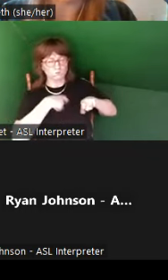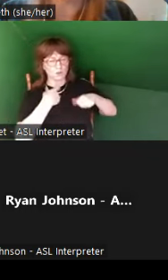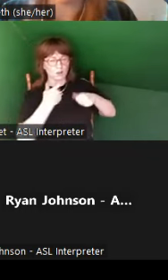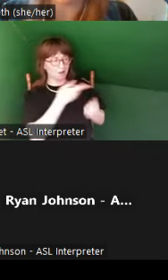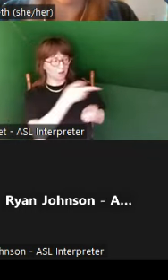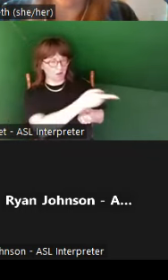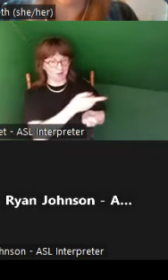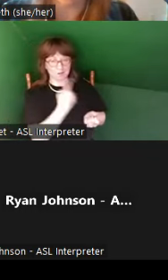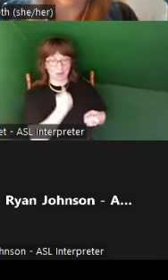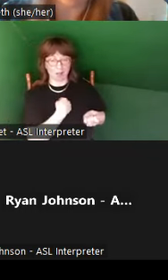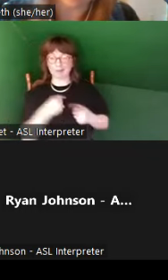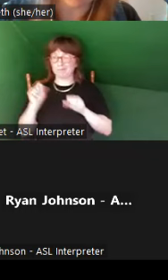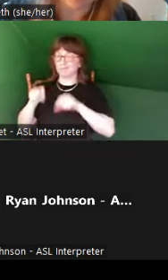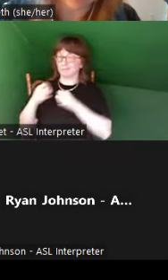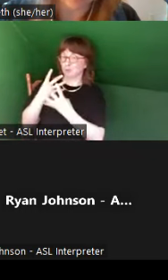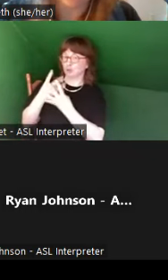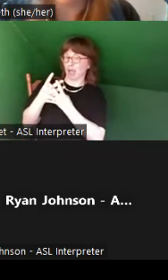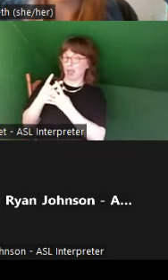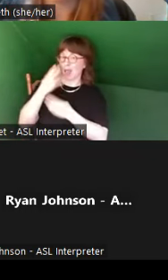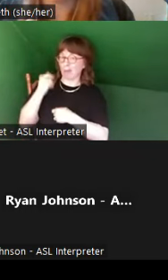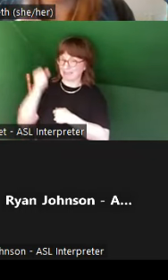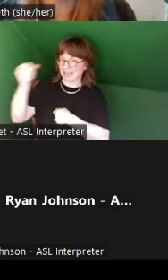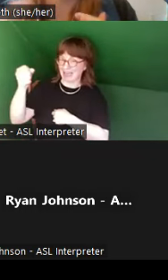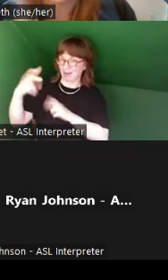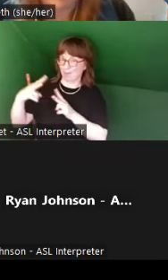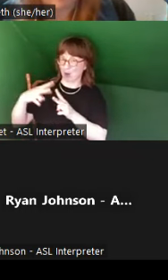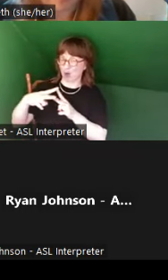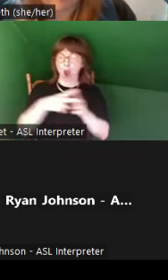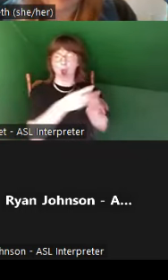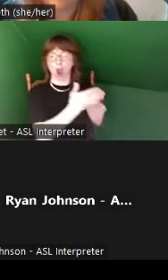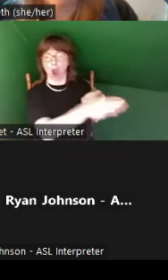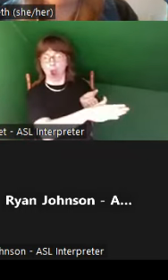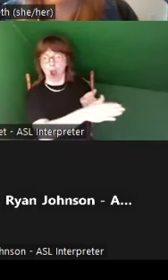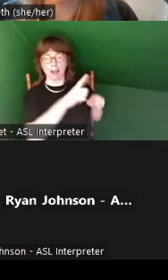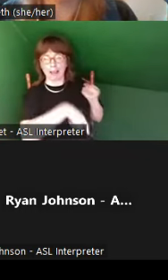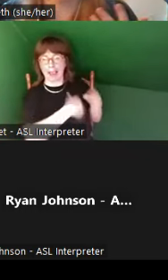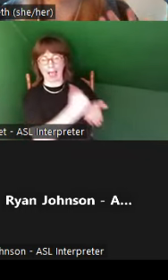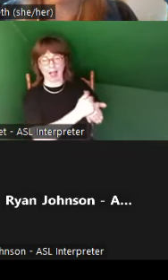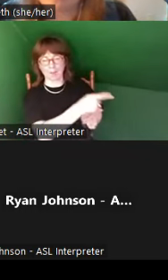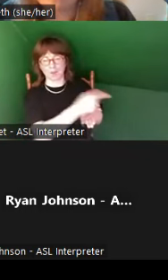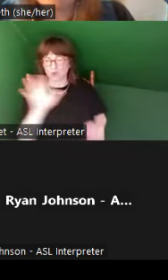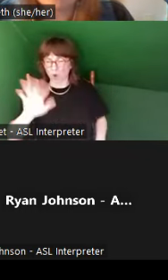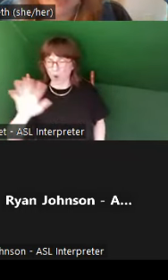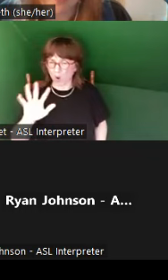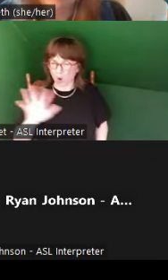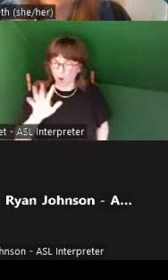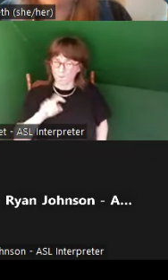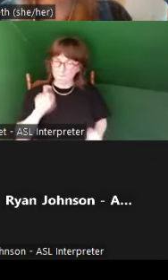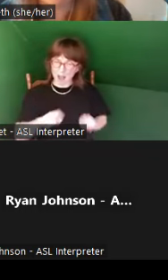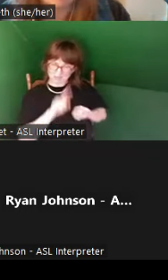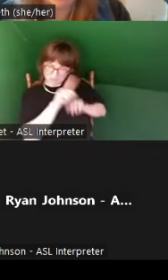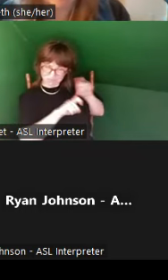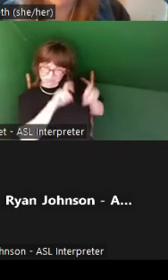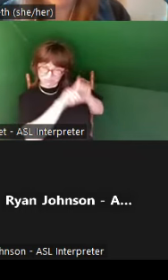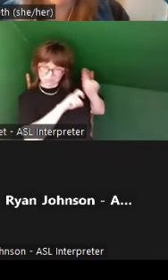tells you, yes, I'm in jail because I hit my partner. You have to ask some questions. So these questions that you can ask to